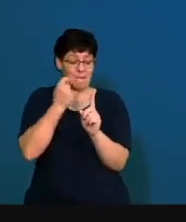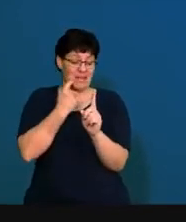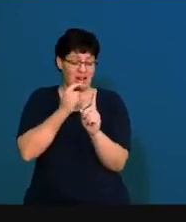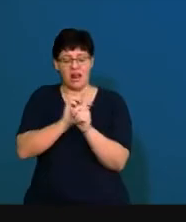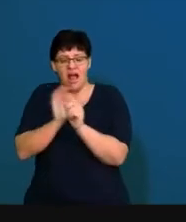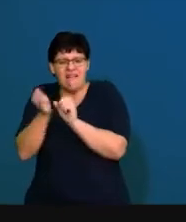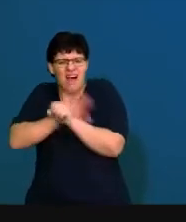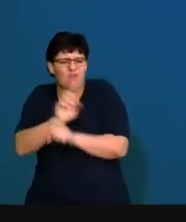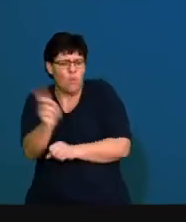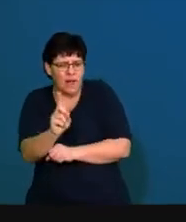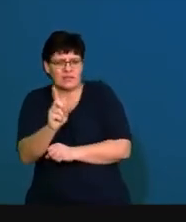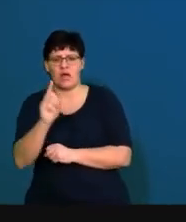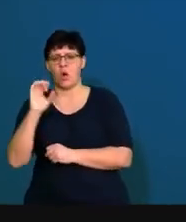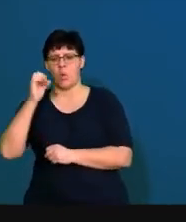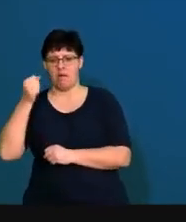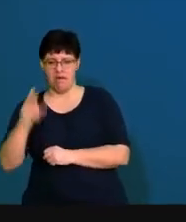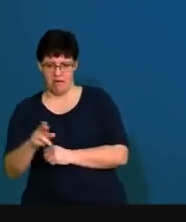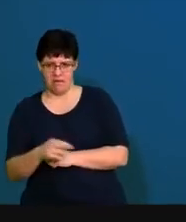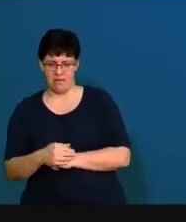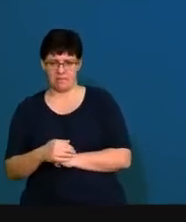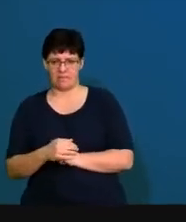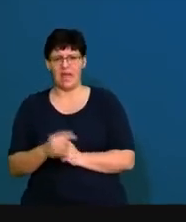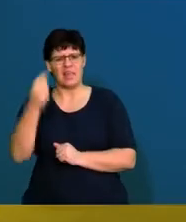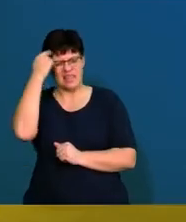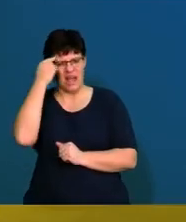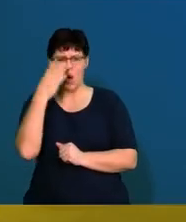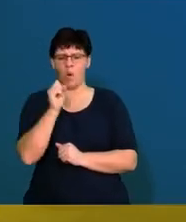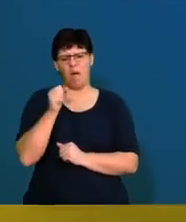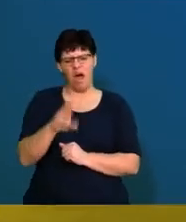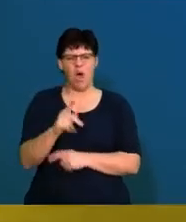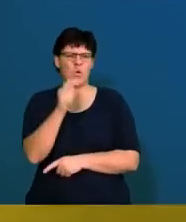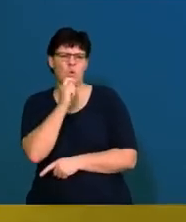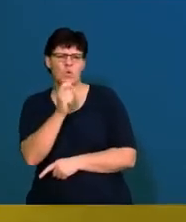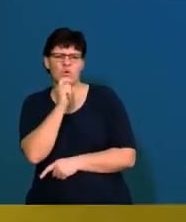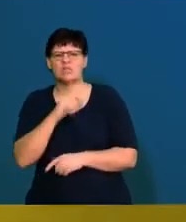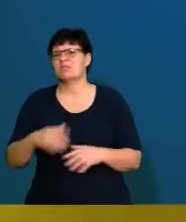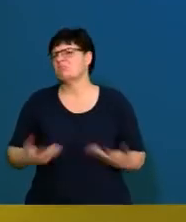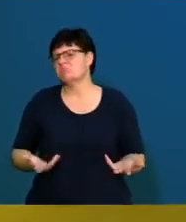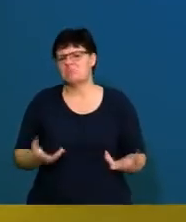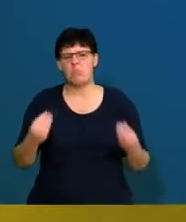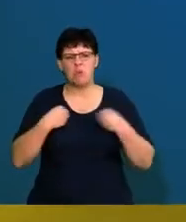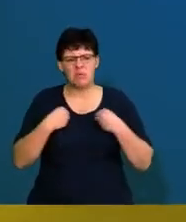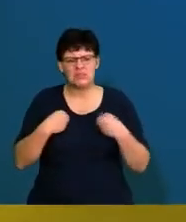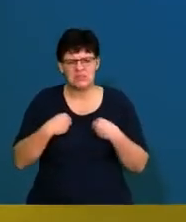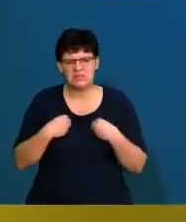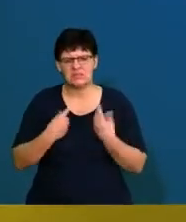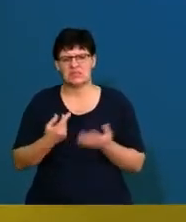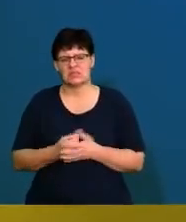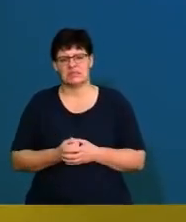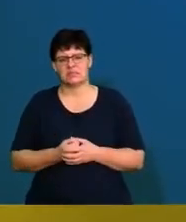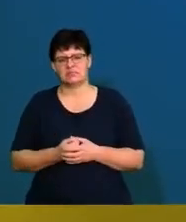copper. But now let's think about the properties of copper. Copper is used,